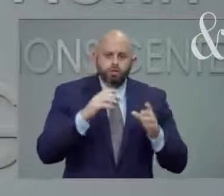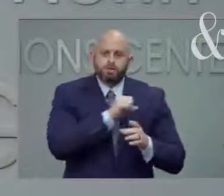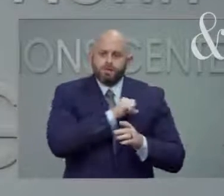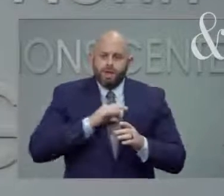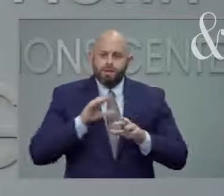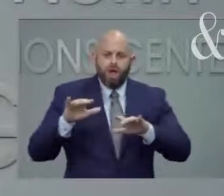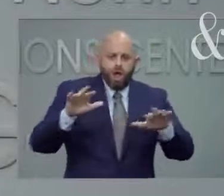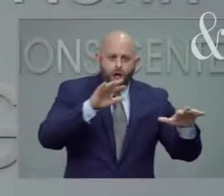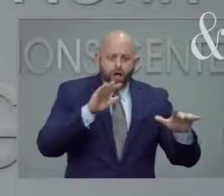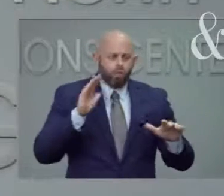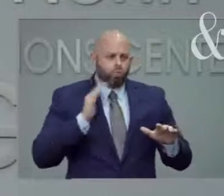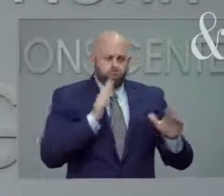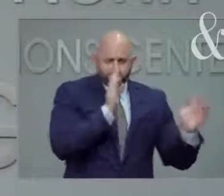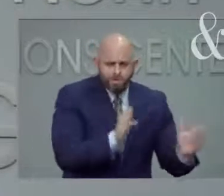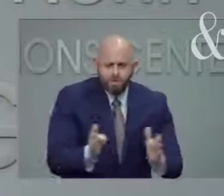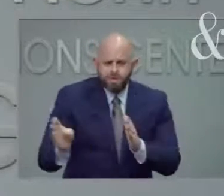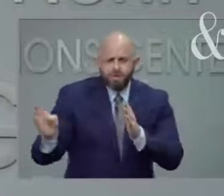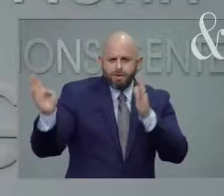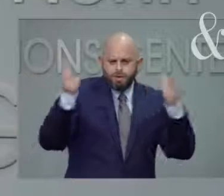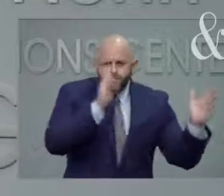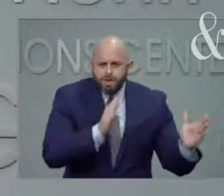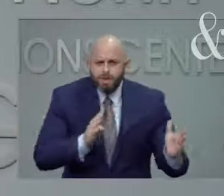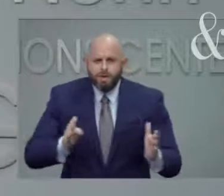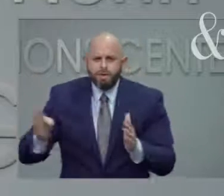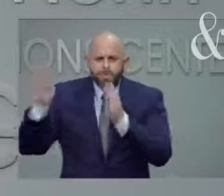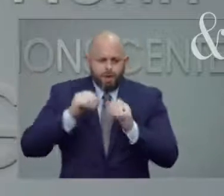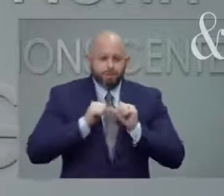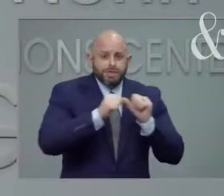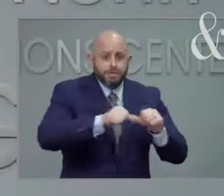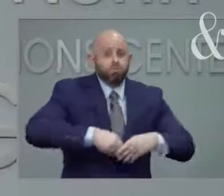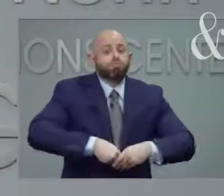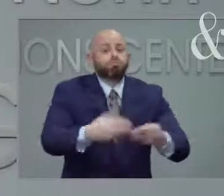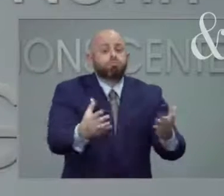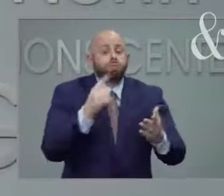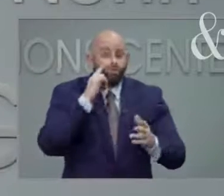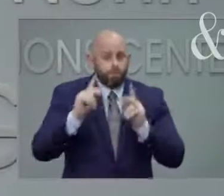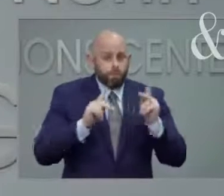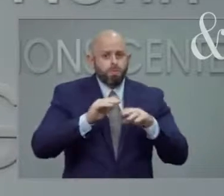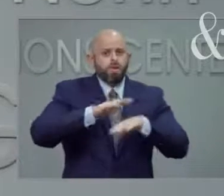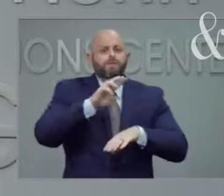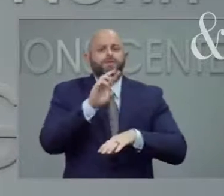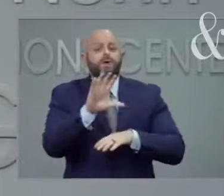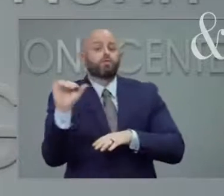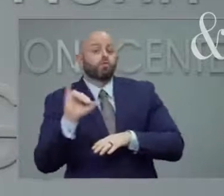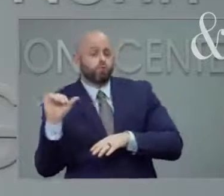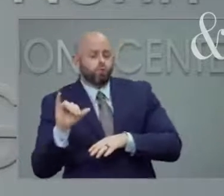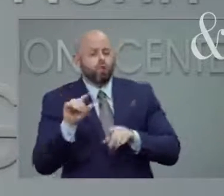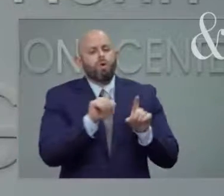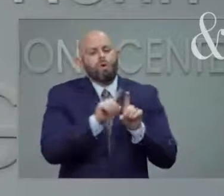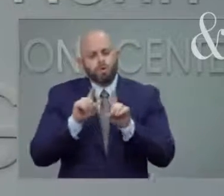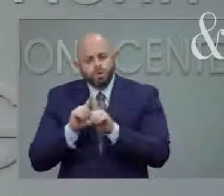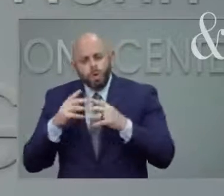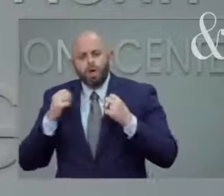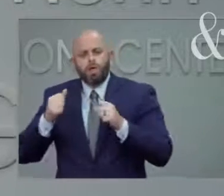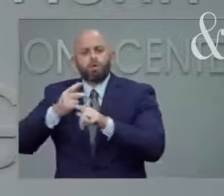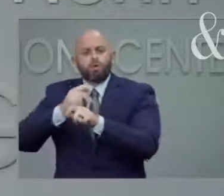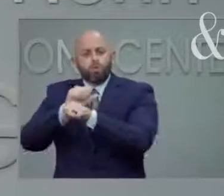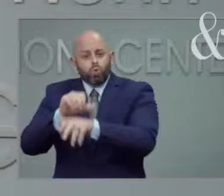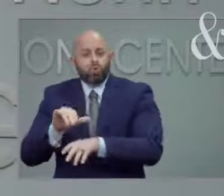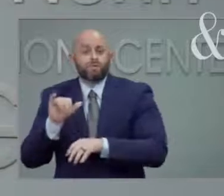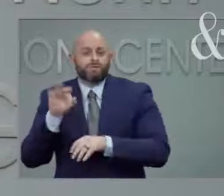these essential workers while continuing vaccinations for those 65 and older and healthcare workers who are still